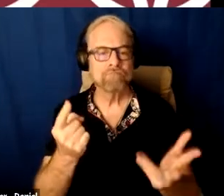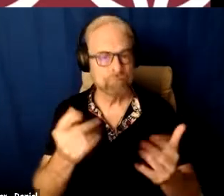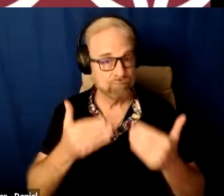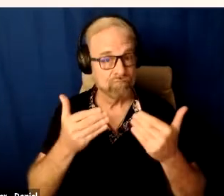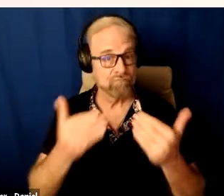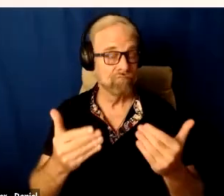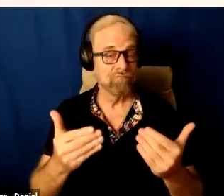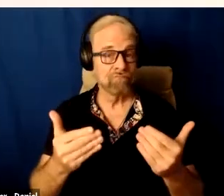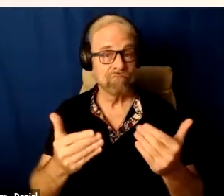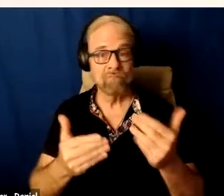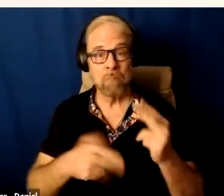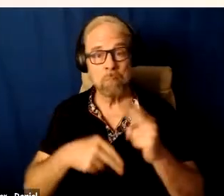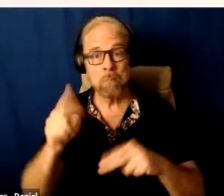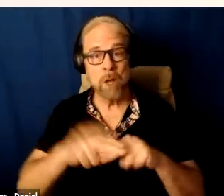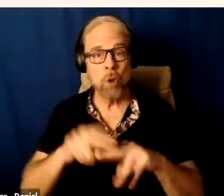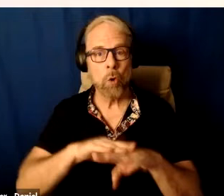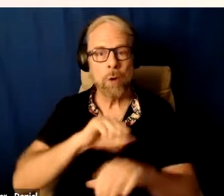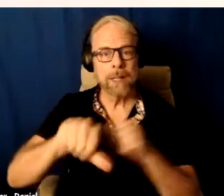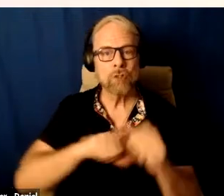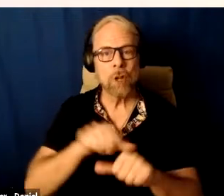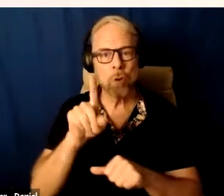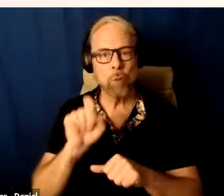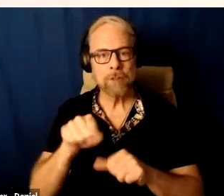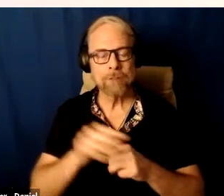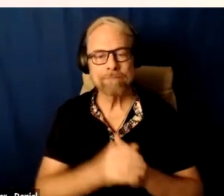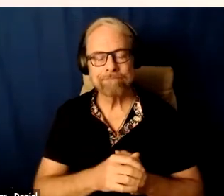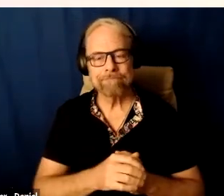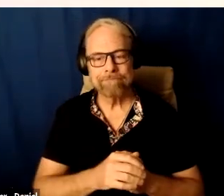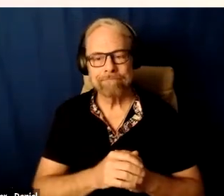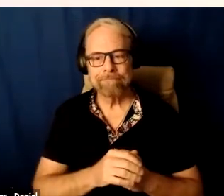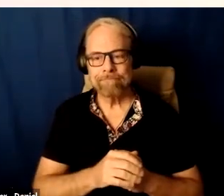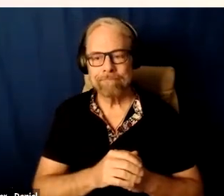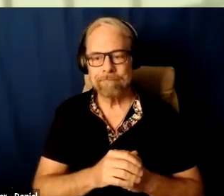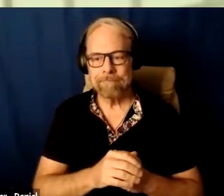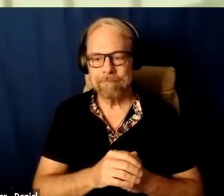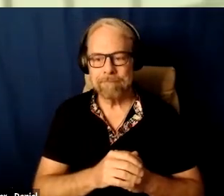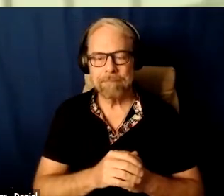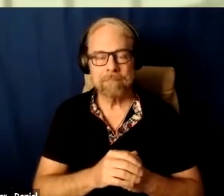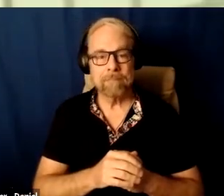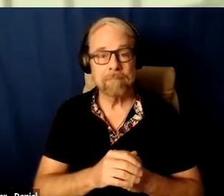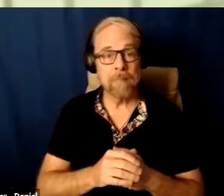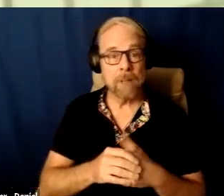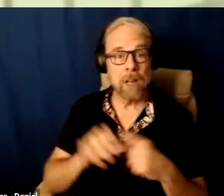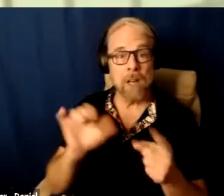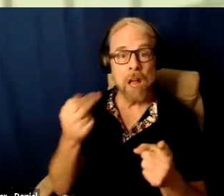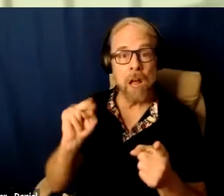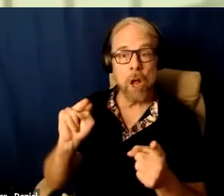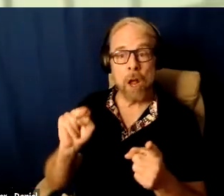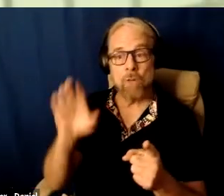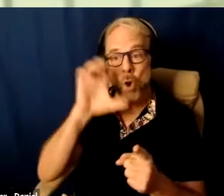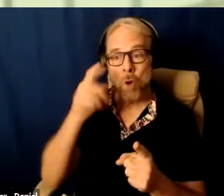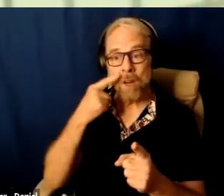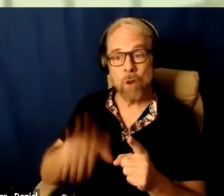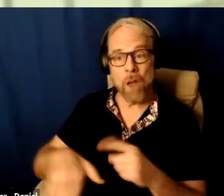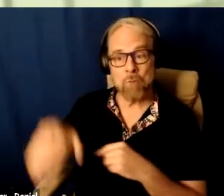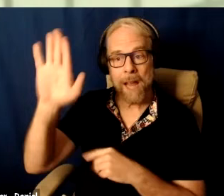one another's questions. So if you're looking for that raise hand feature, you